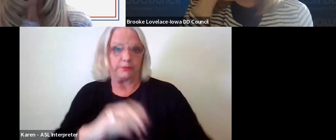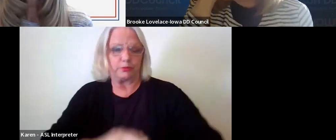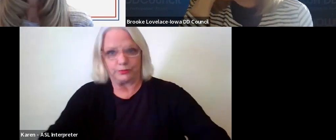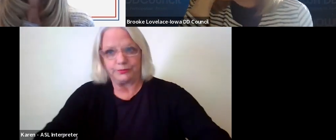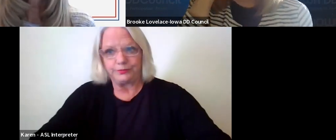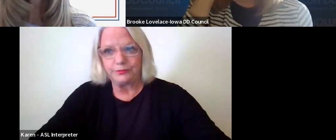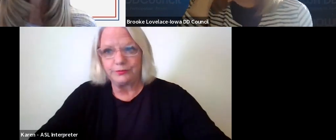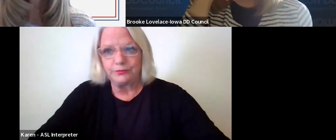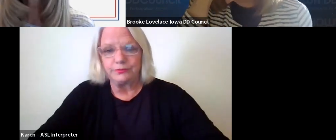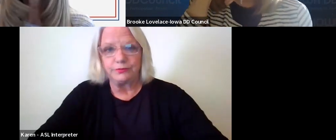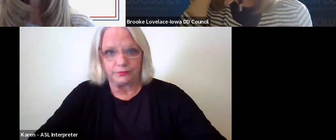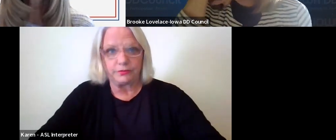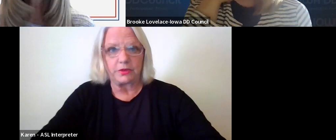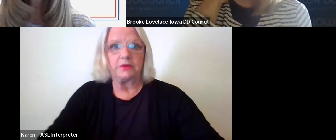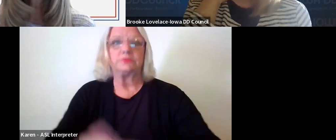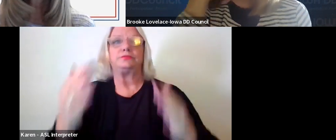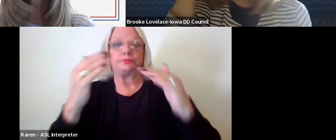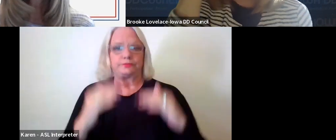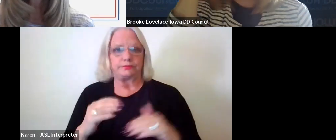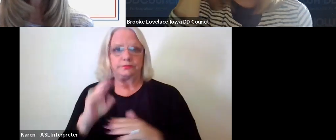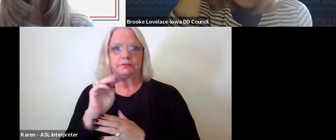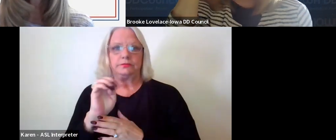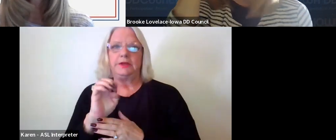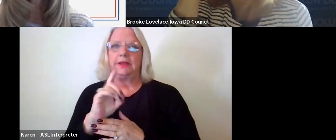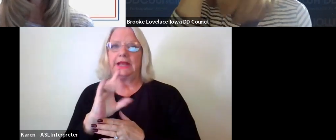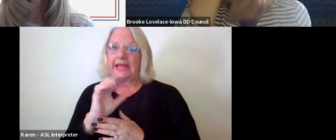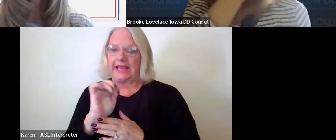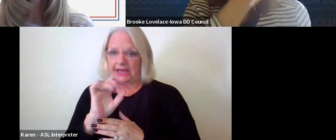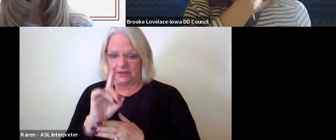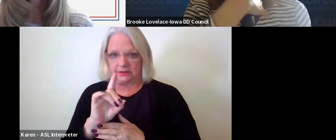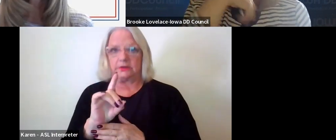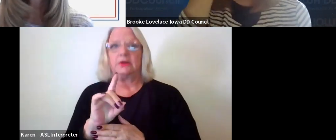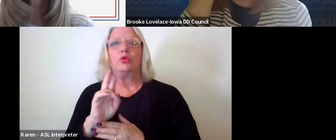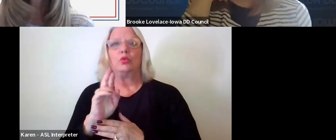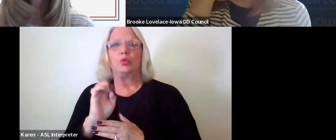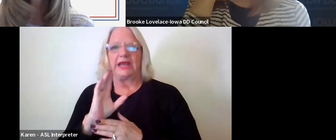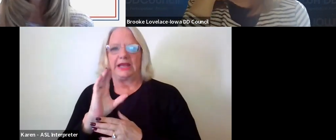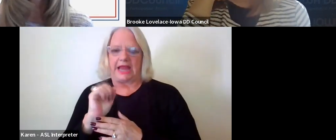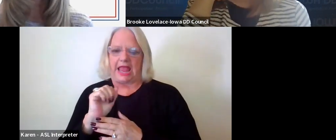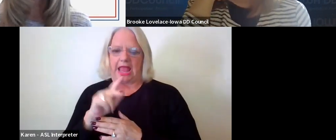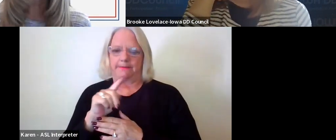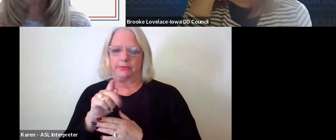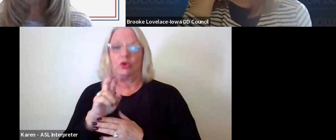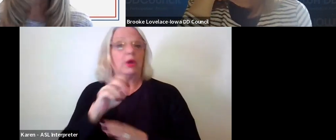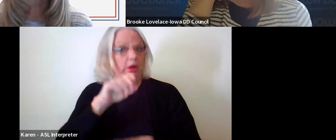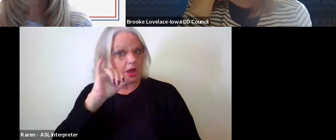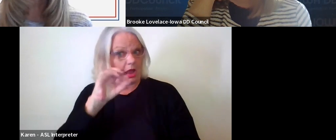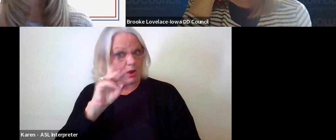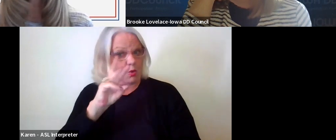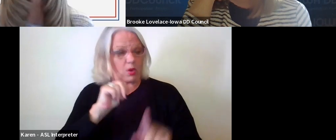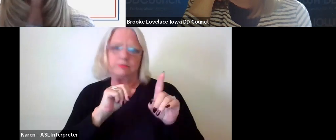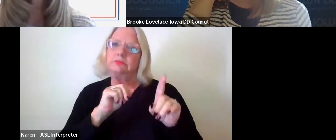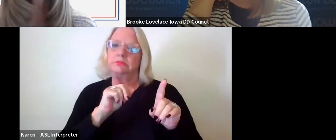So Medicaid recapture, there's been a change in the state of Iowa in recent years that changes